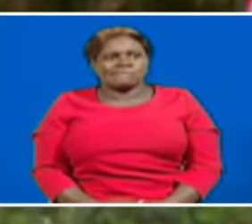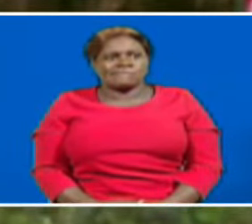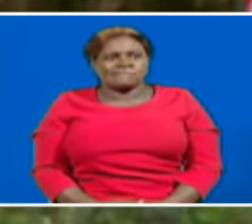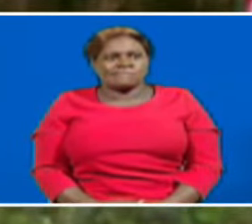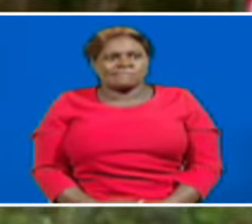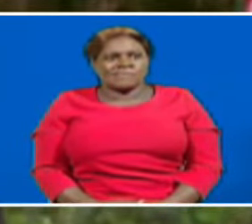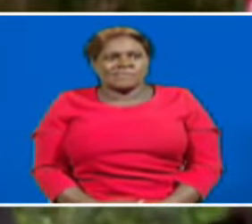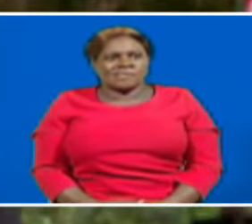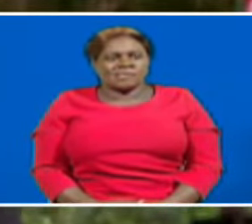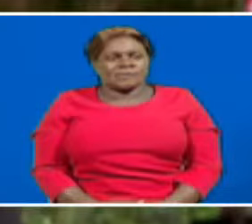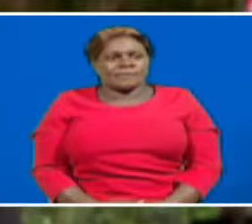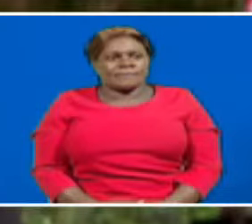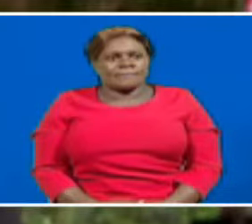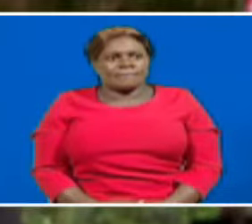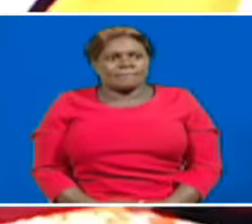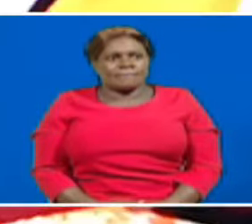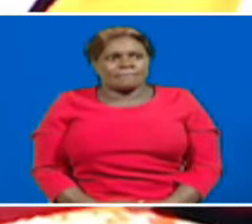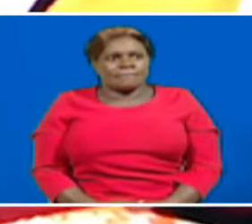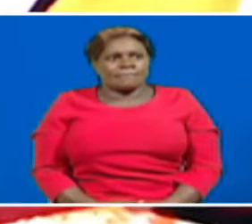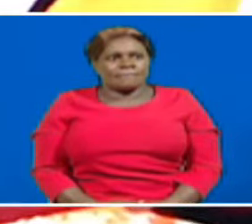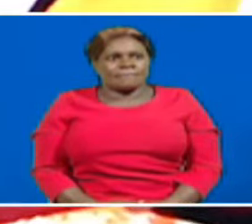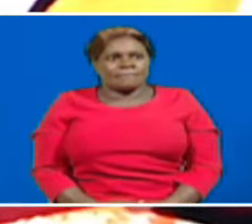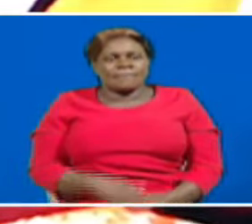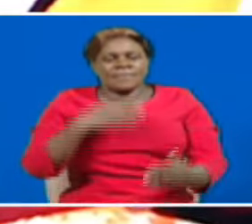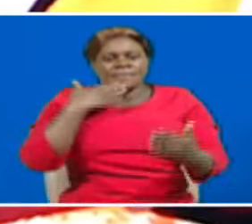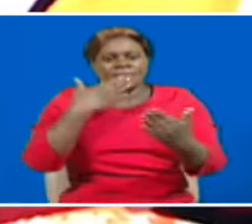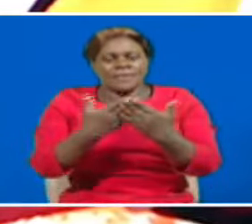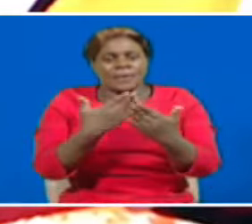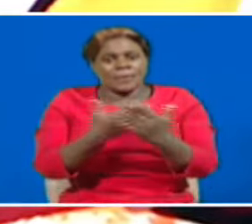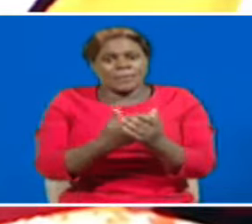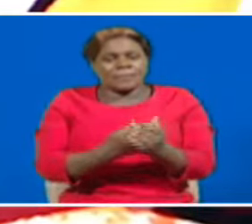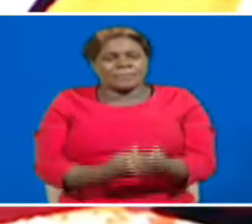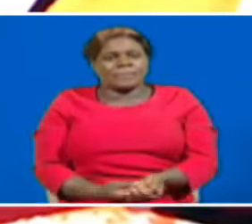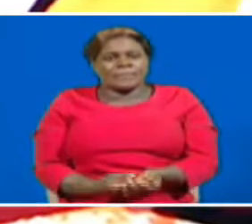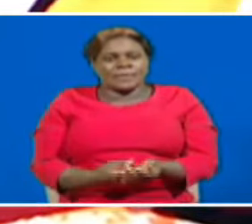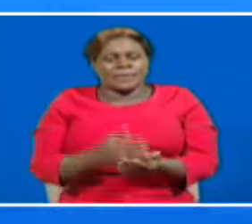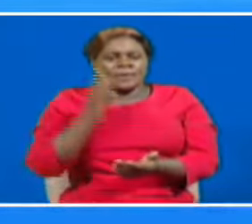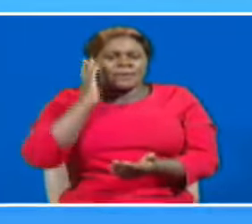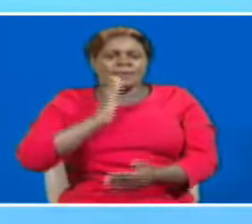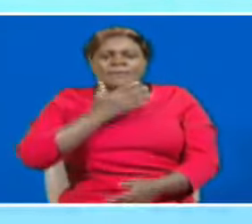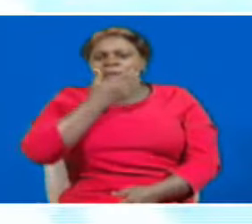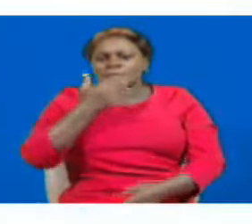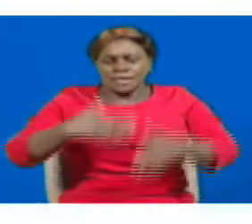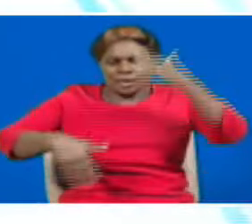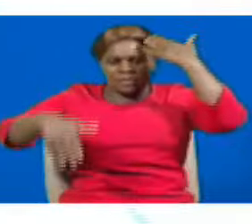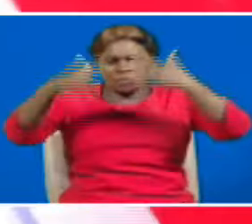State House, Nairobi. Thank you, Jeff. Now, Kenyatta University is tonight mourning the loss of 11.